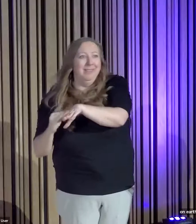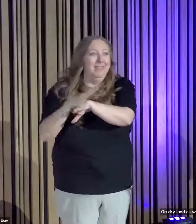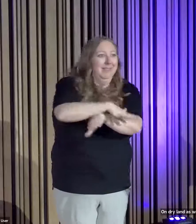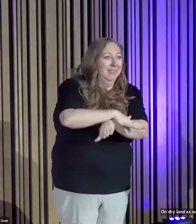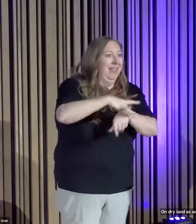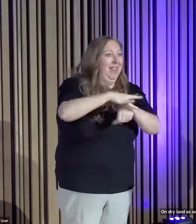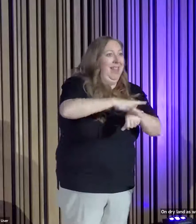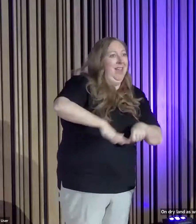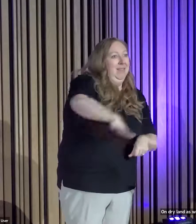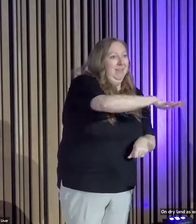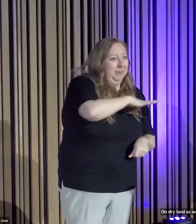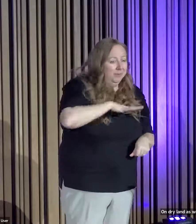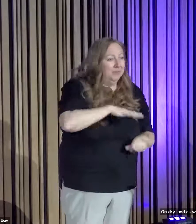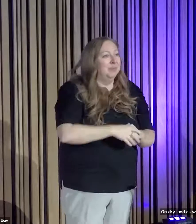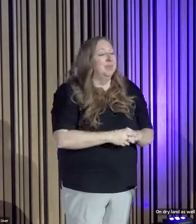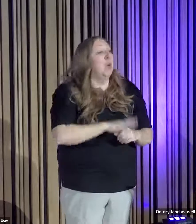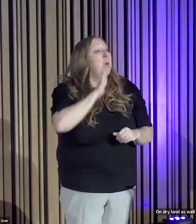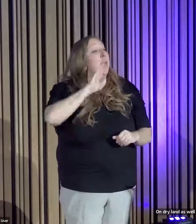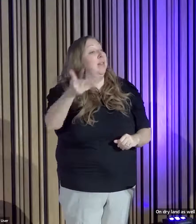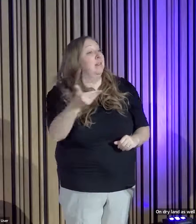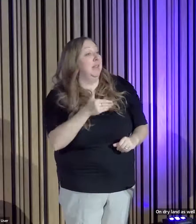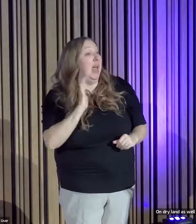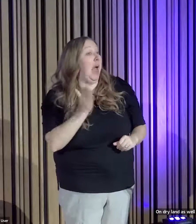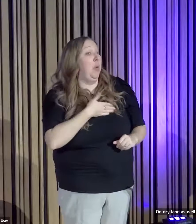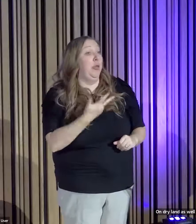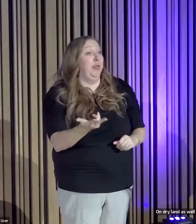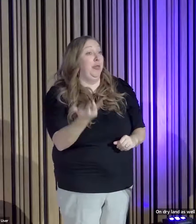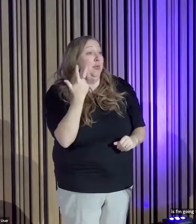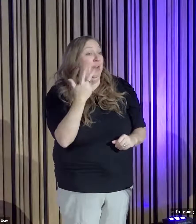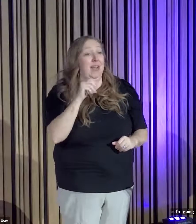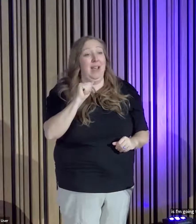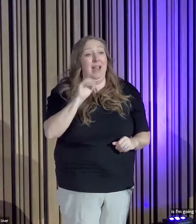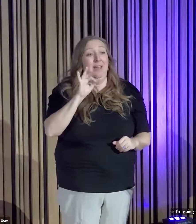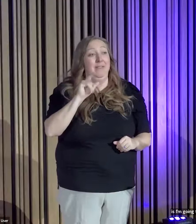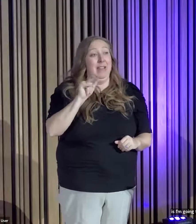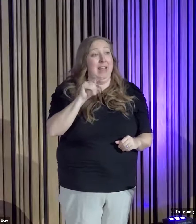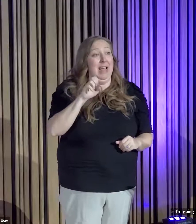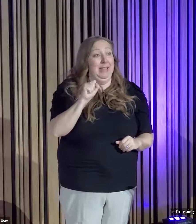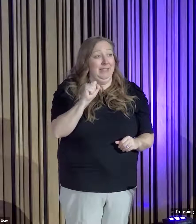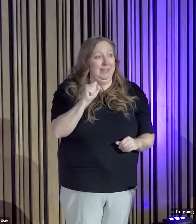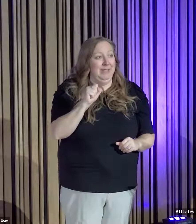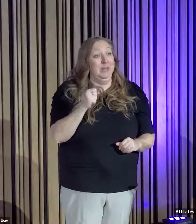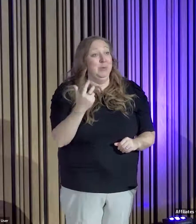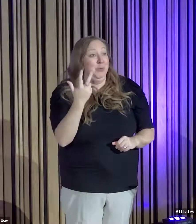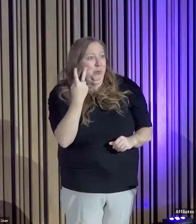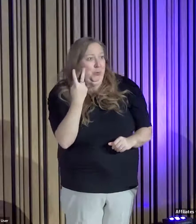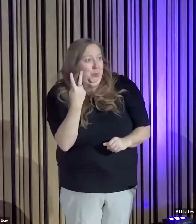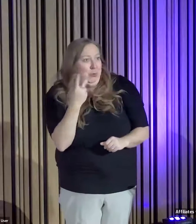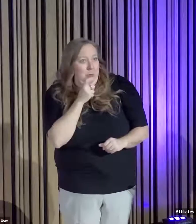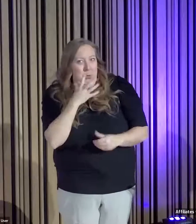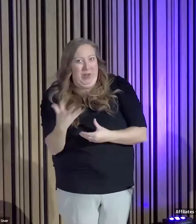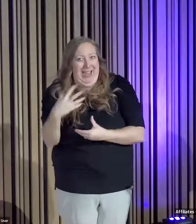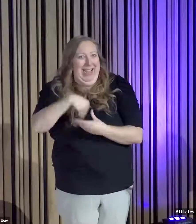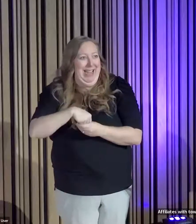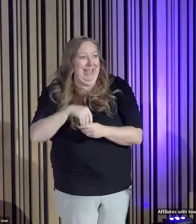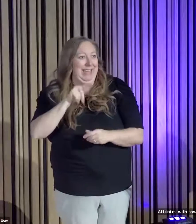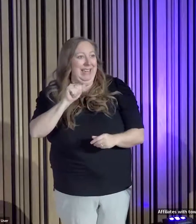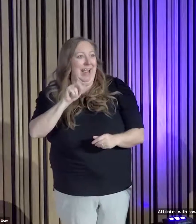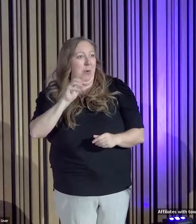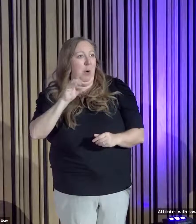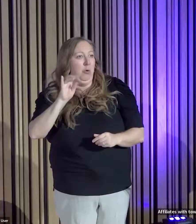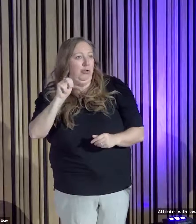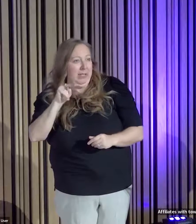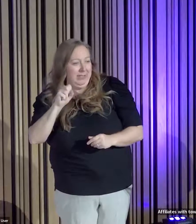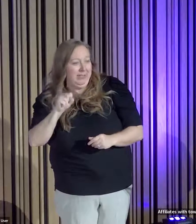introduce we have three affiliates with Tara Oceans, two who are in Tara Oceans and one who is a user of their data.